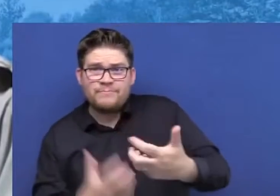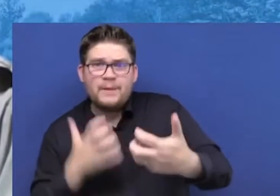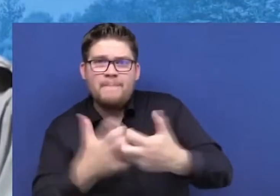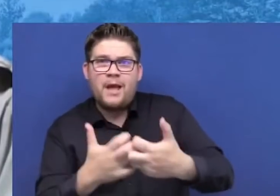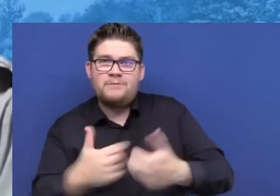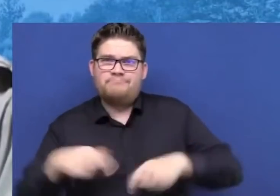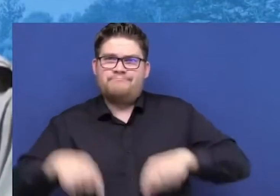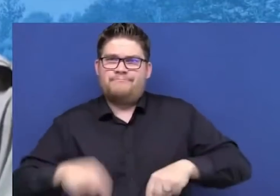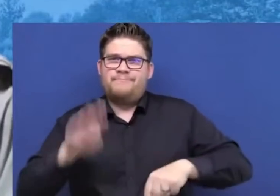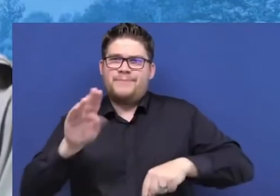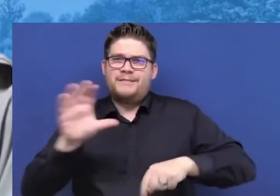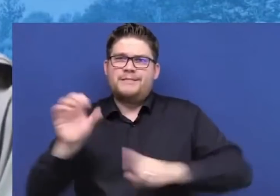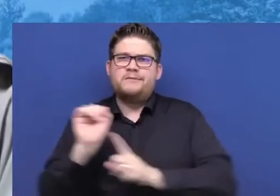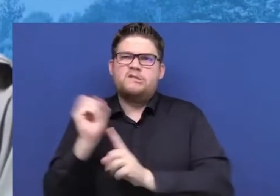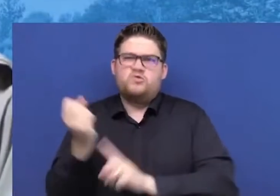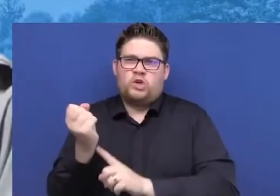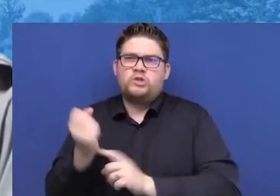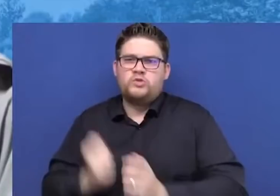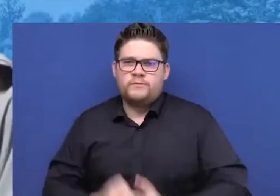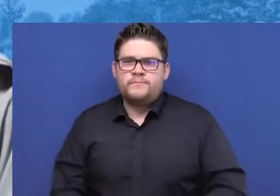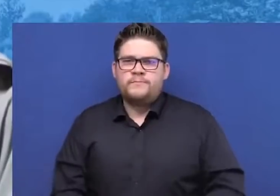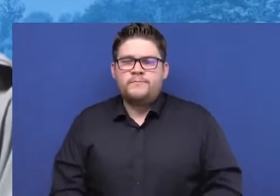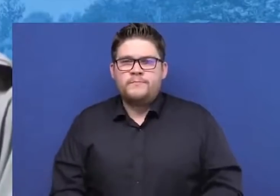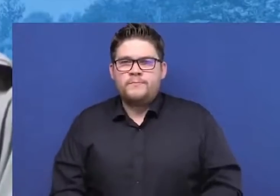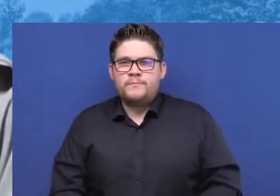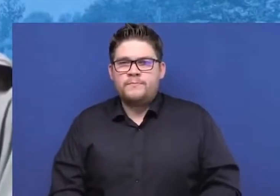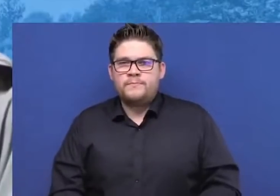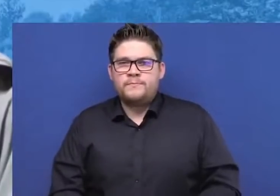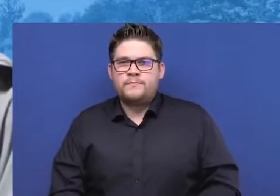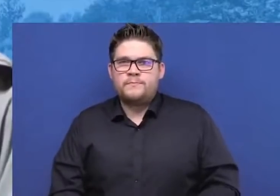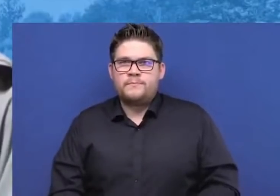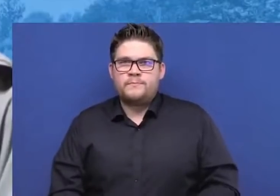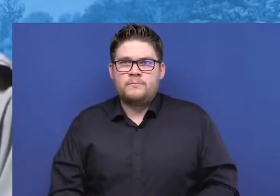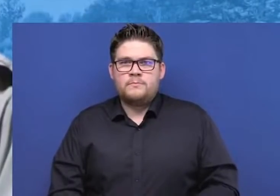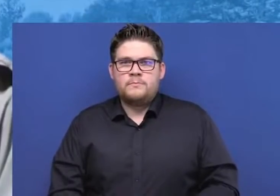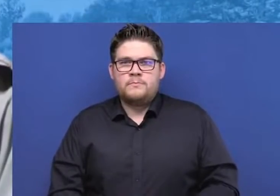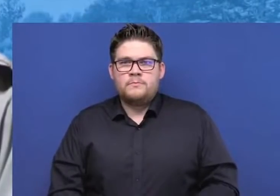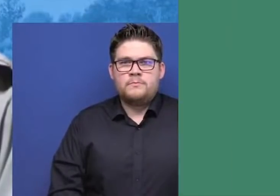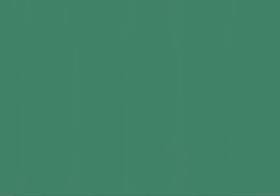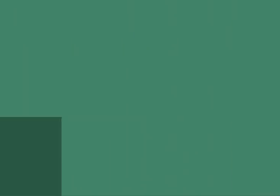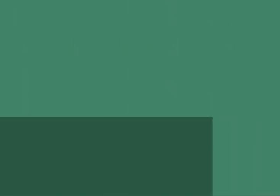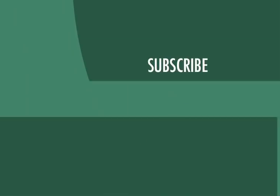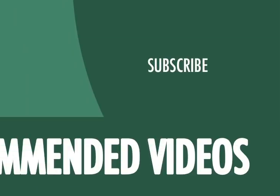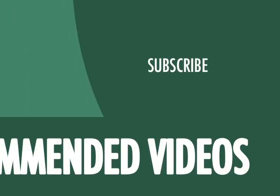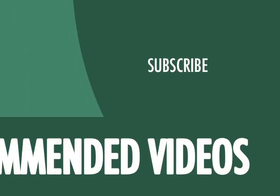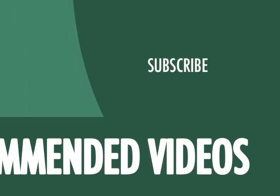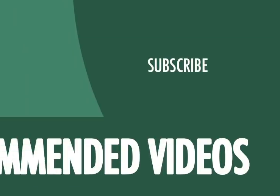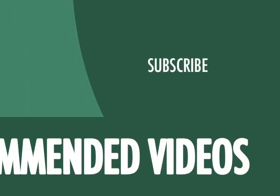tools to protect property and the values at risk in British Columbia.